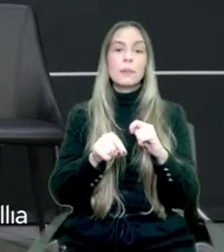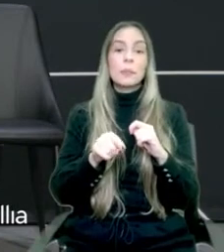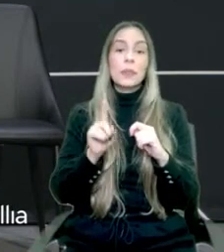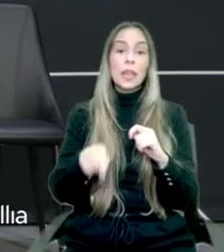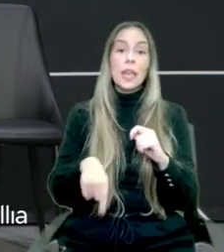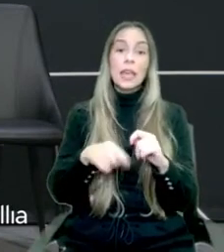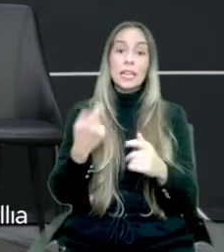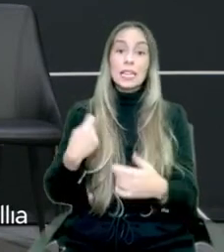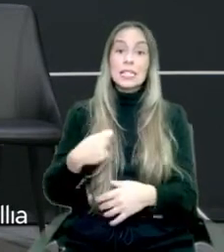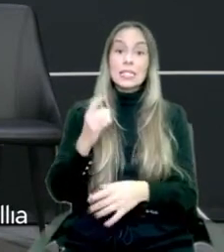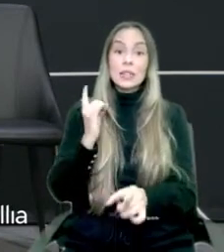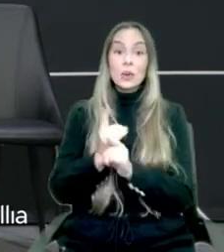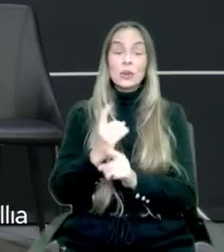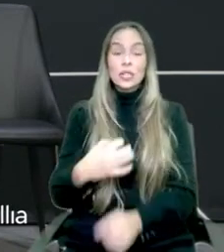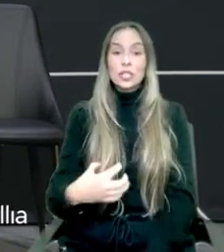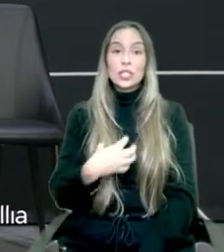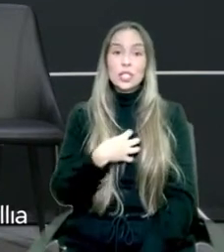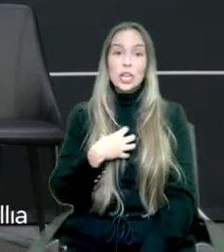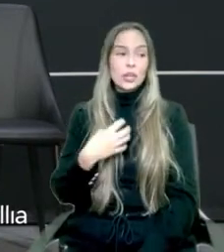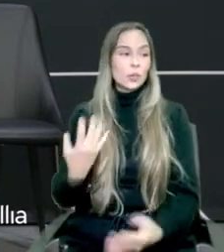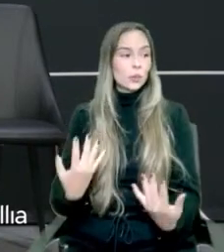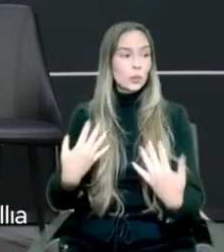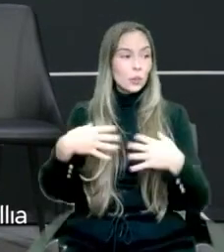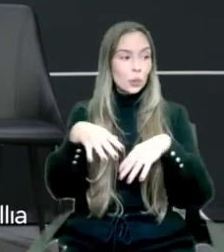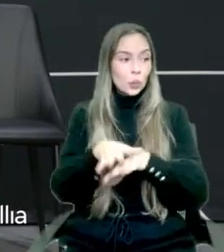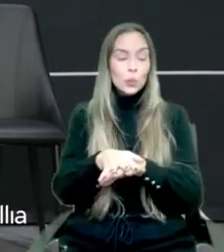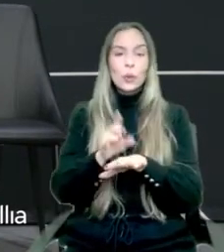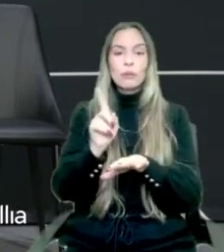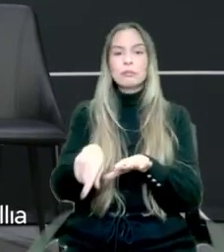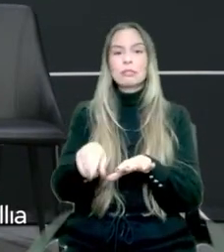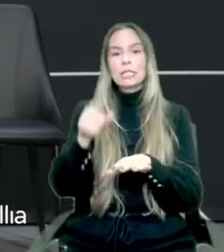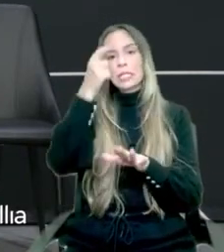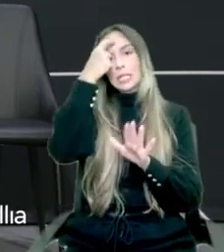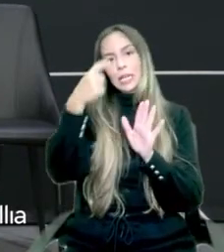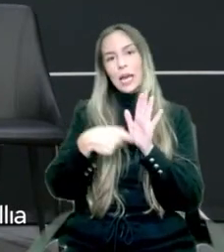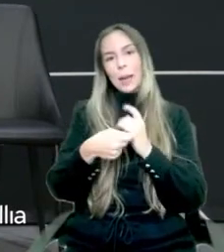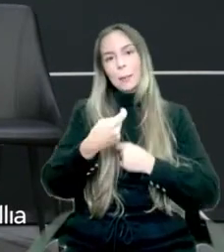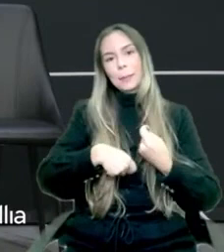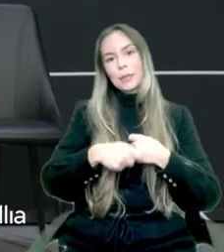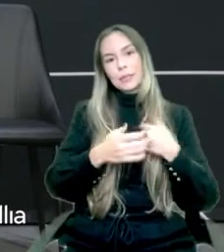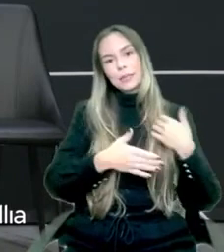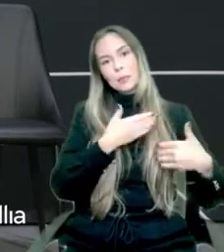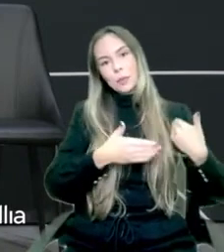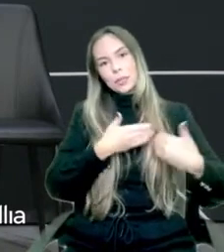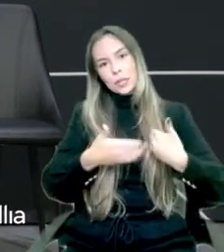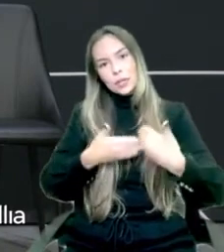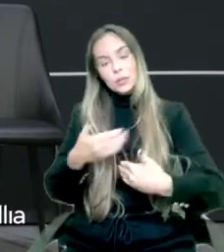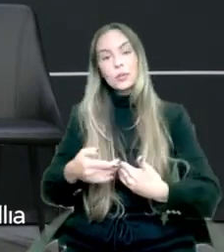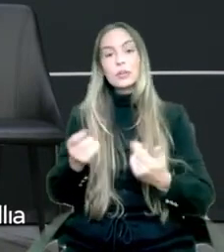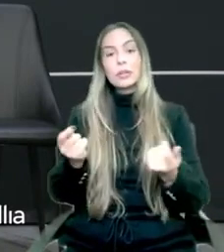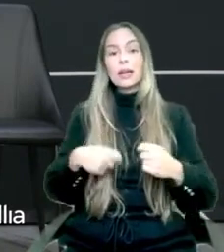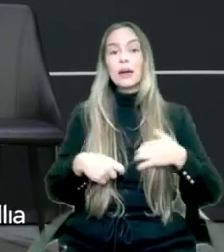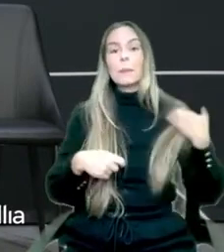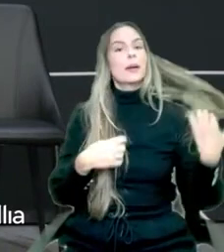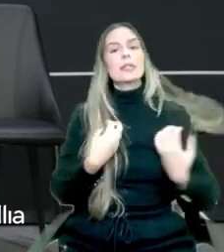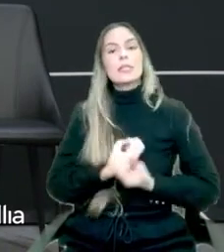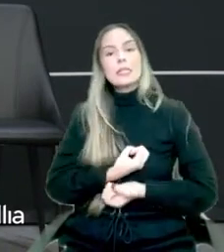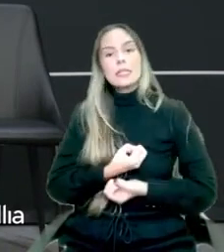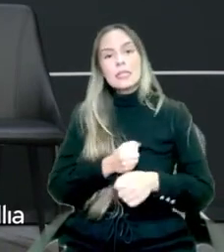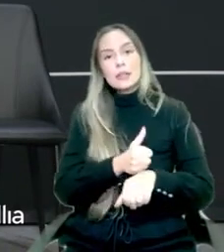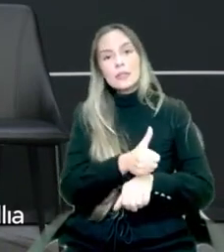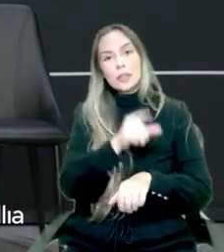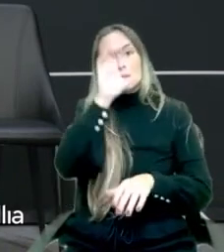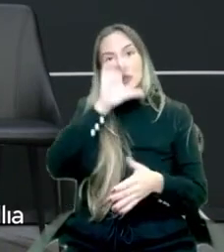ways to include the AI in your business processes to serve customers,